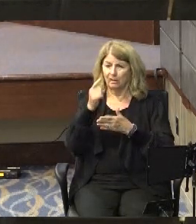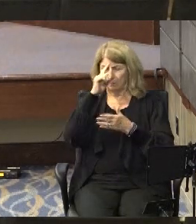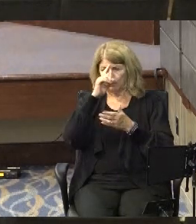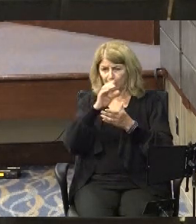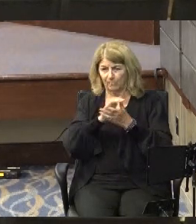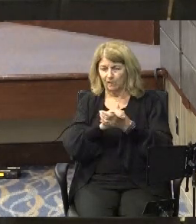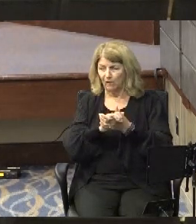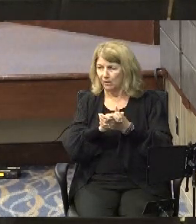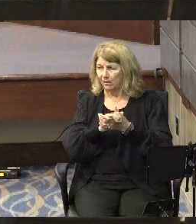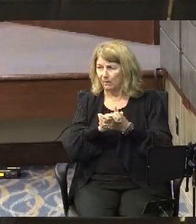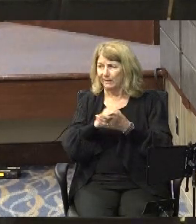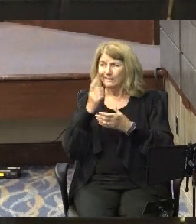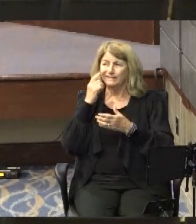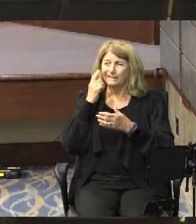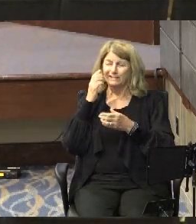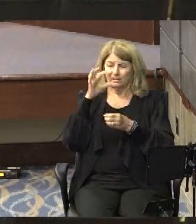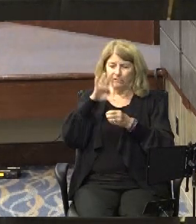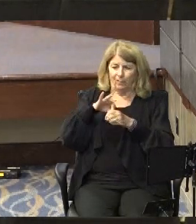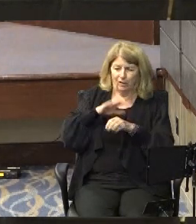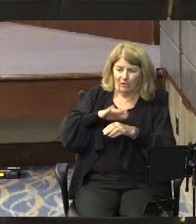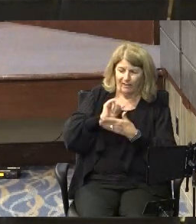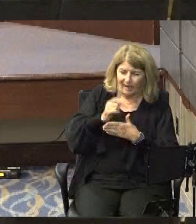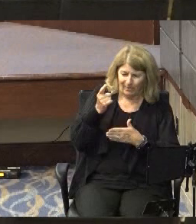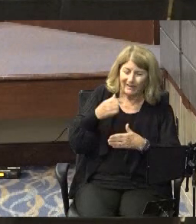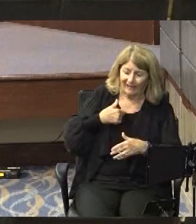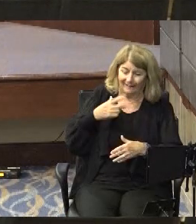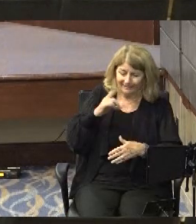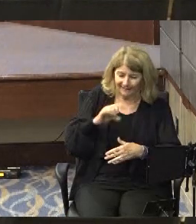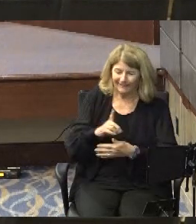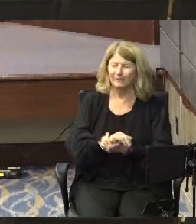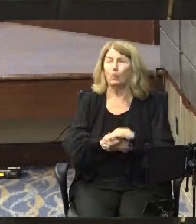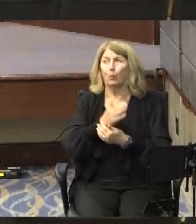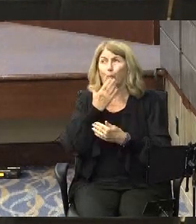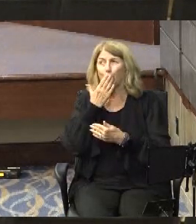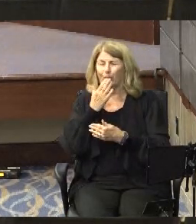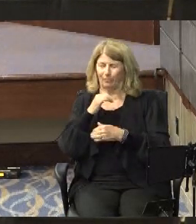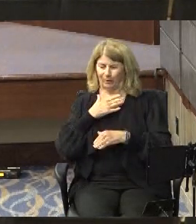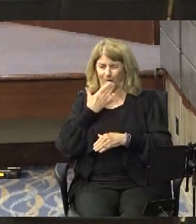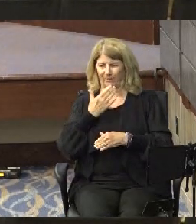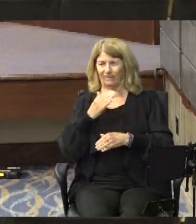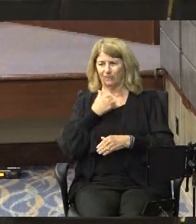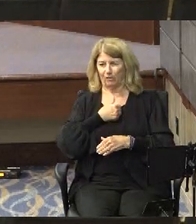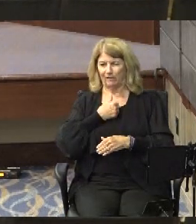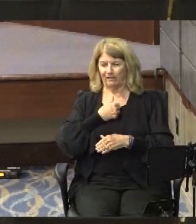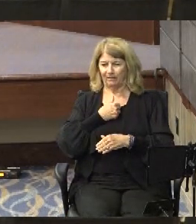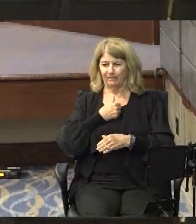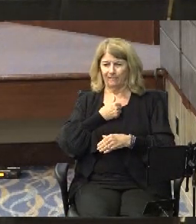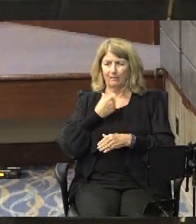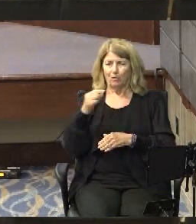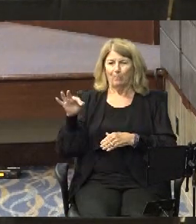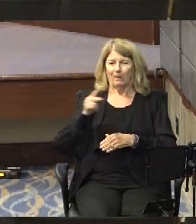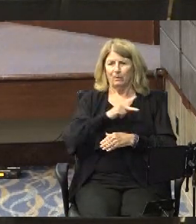voted on that. We did. I did it. Yes. Okay, we're good. Sorry. going backwards.